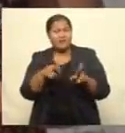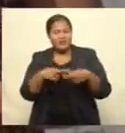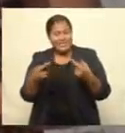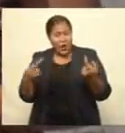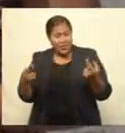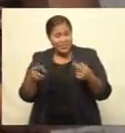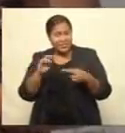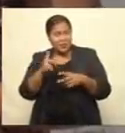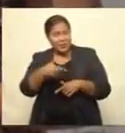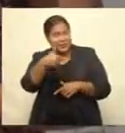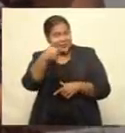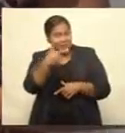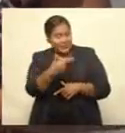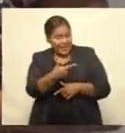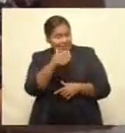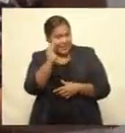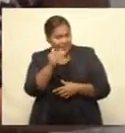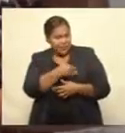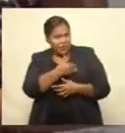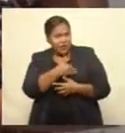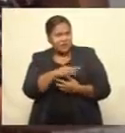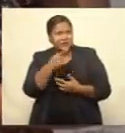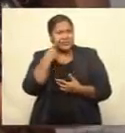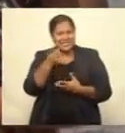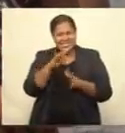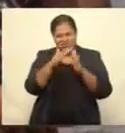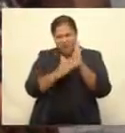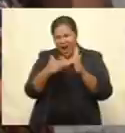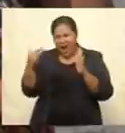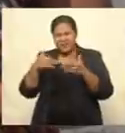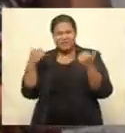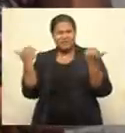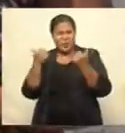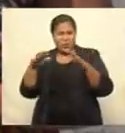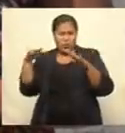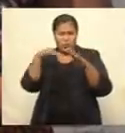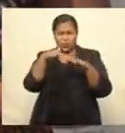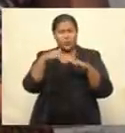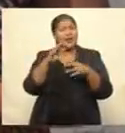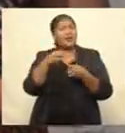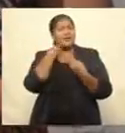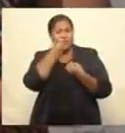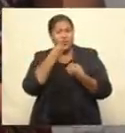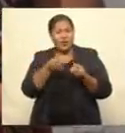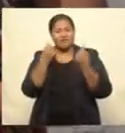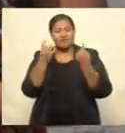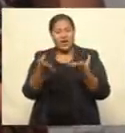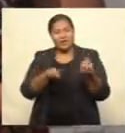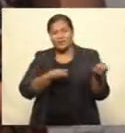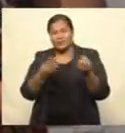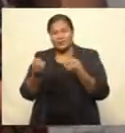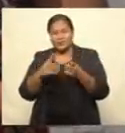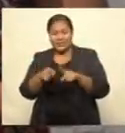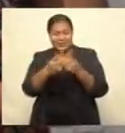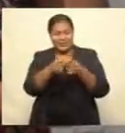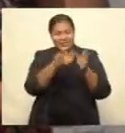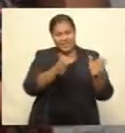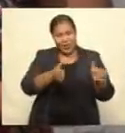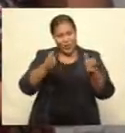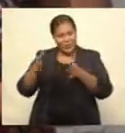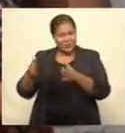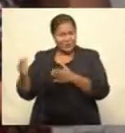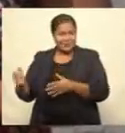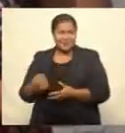7 this morning, trucks were again fully loaded with rations and ready to be deployed to their various zones. Kelly